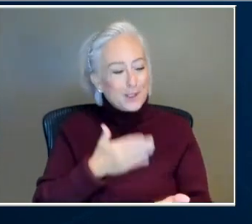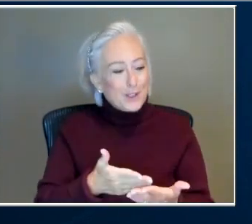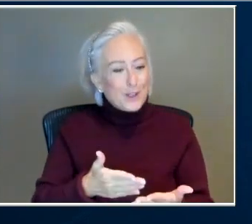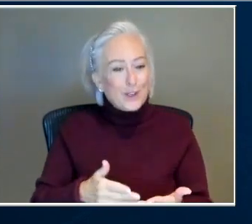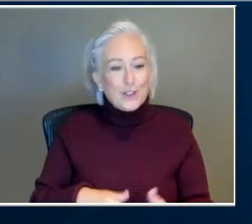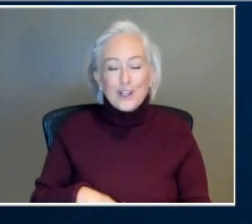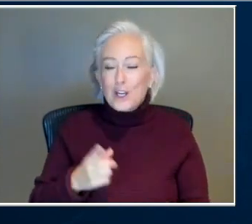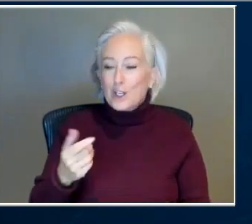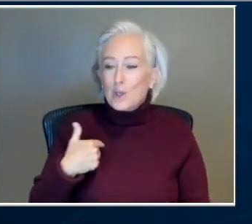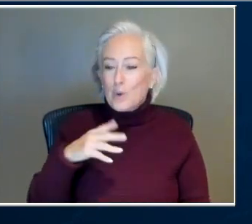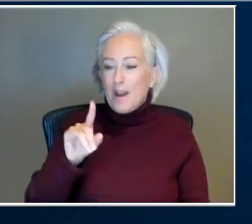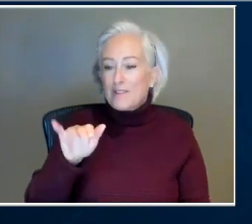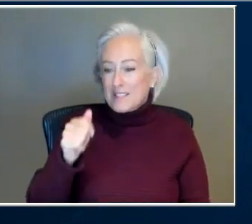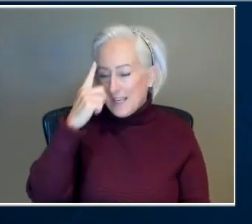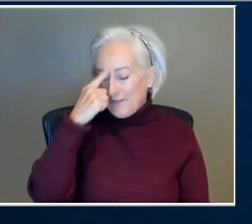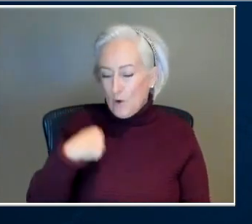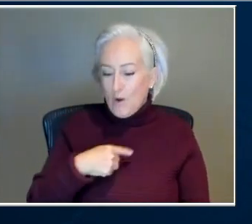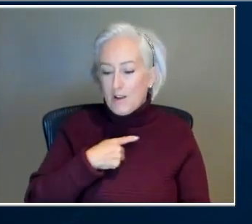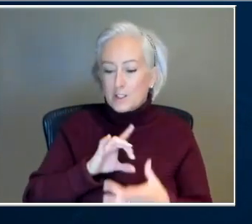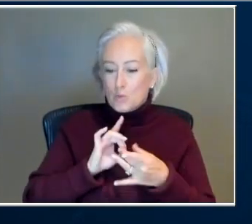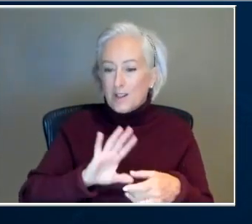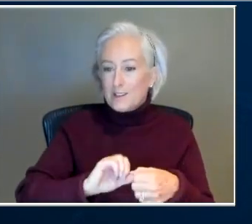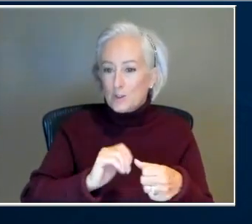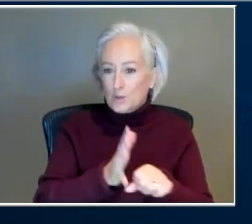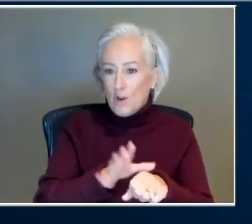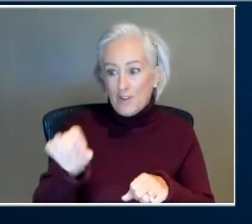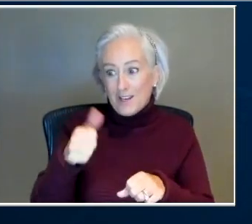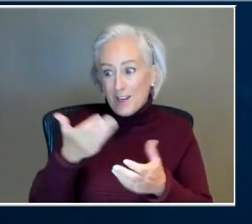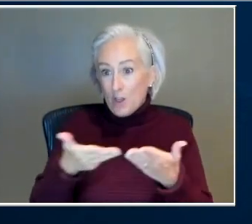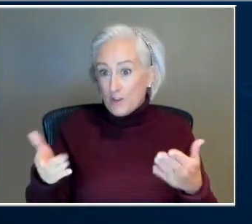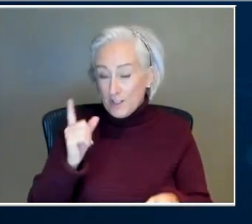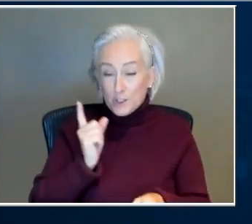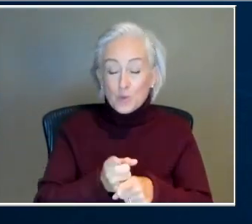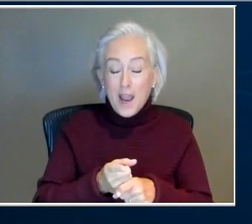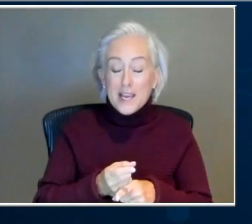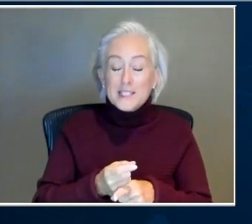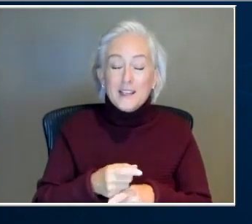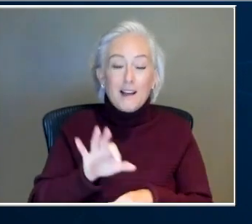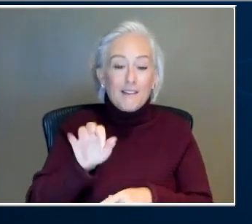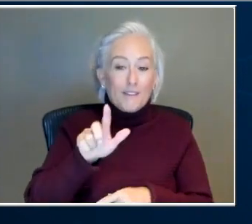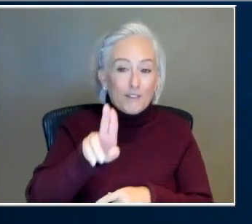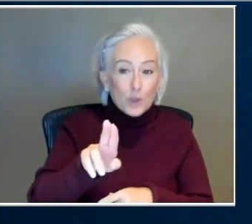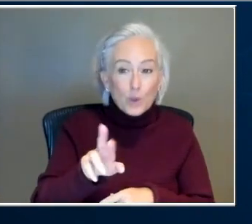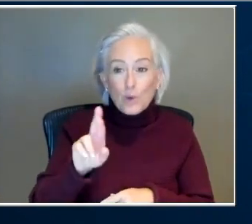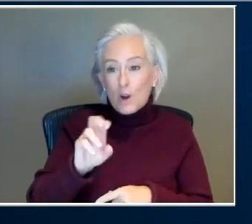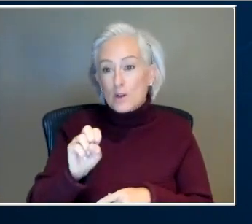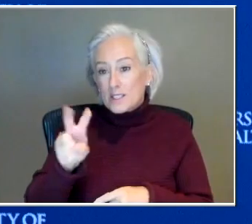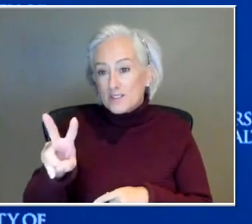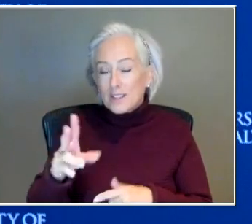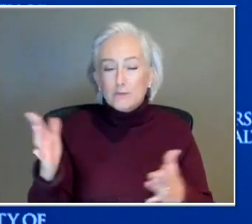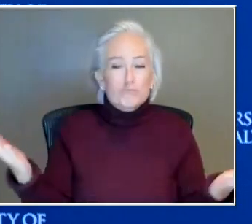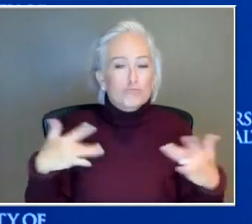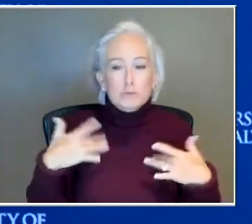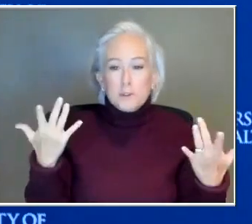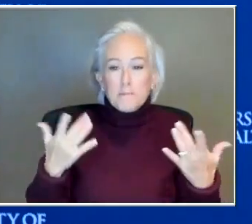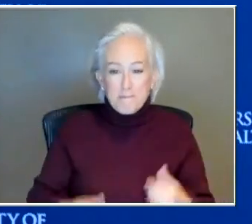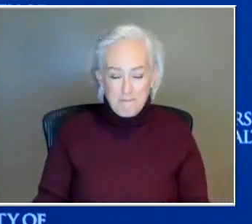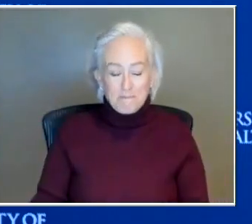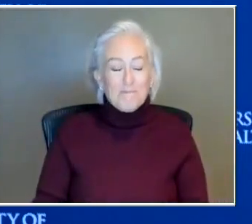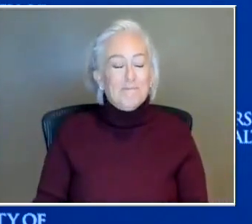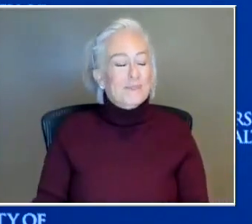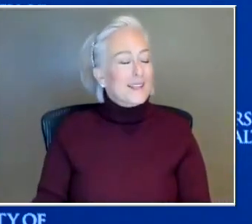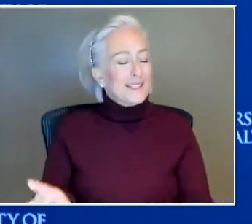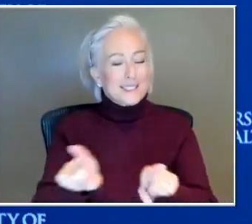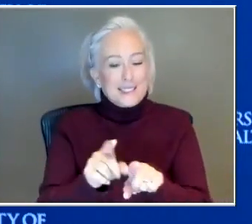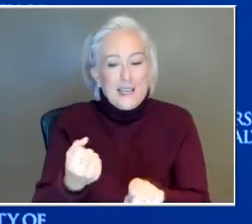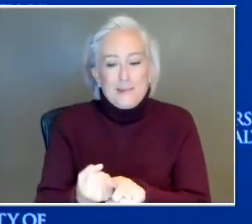for us, not just on COVID. Right. But there's other things, right? We're talking about flu, RSV. What do you got? Yeah, and just like last year, we told you we'd be bringing